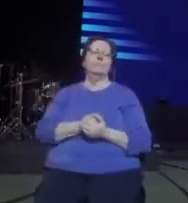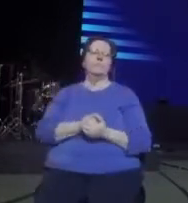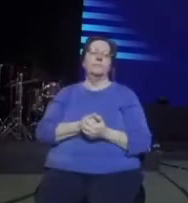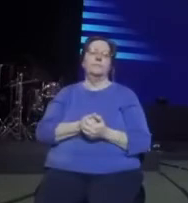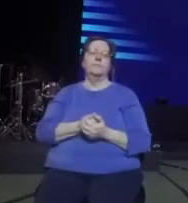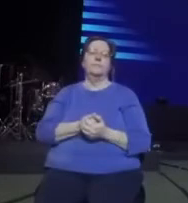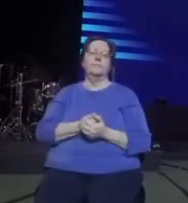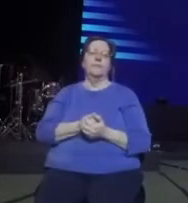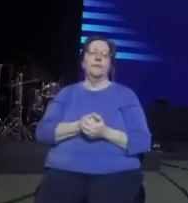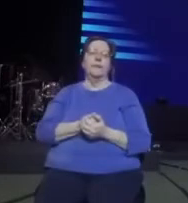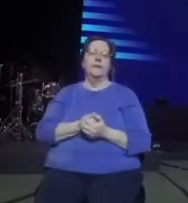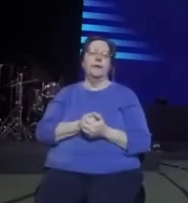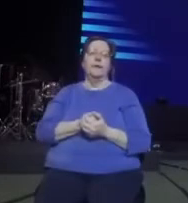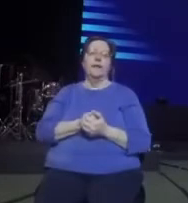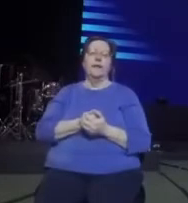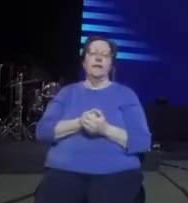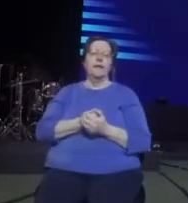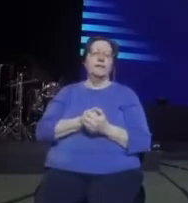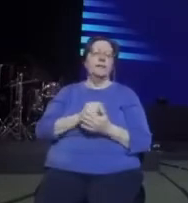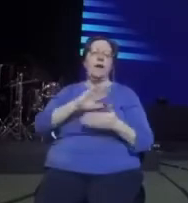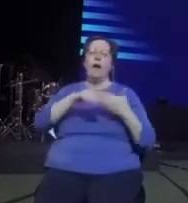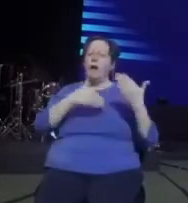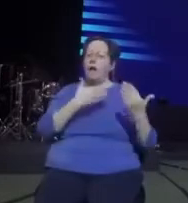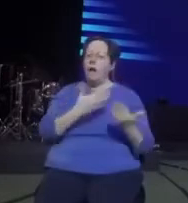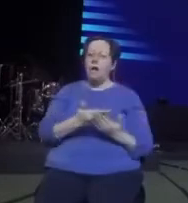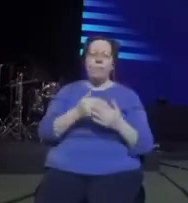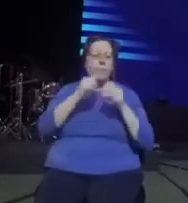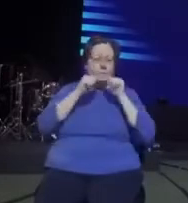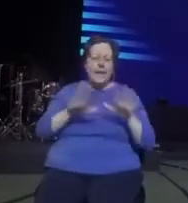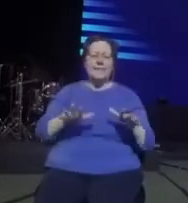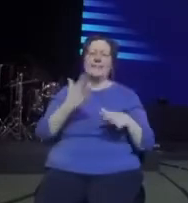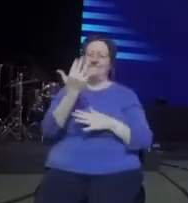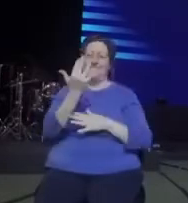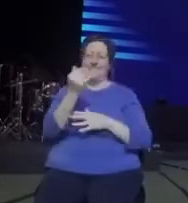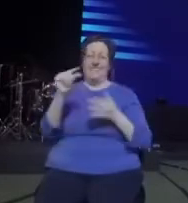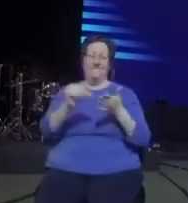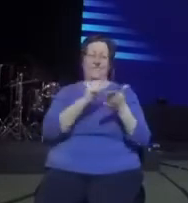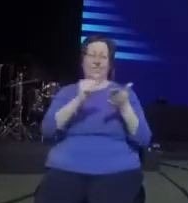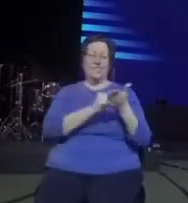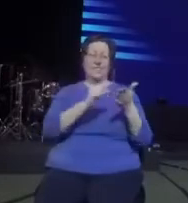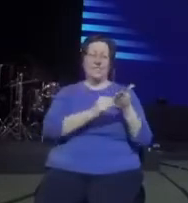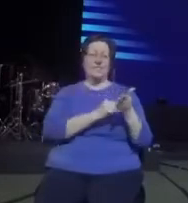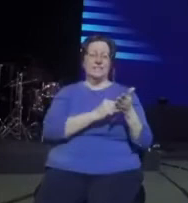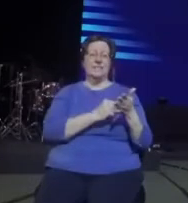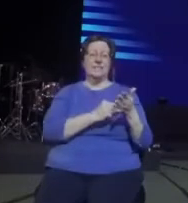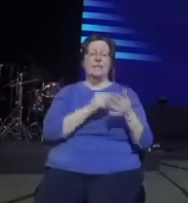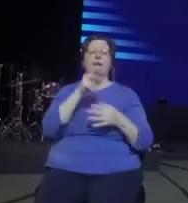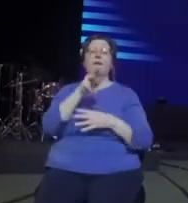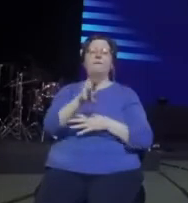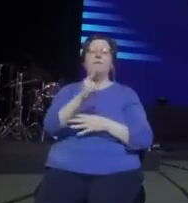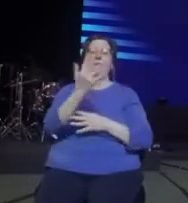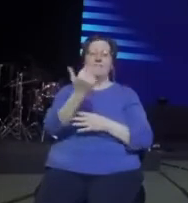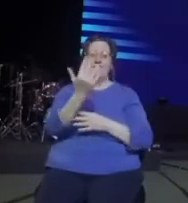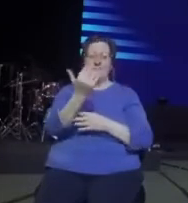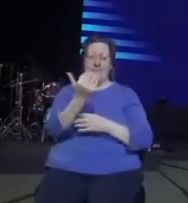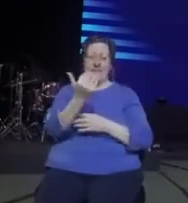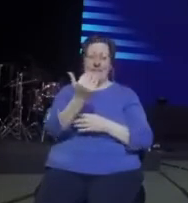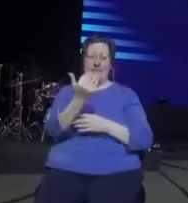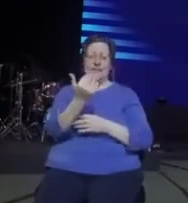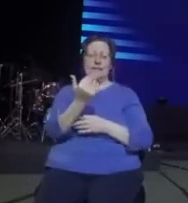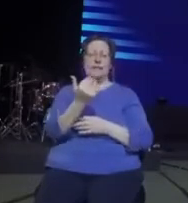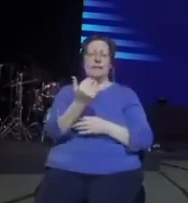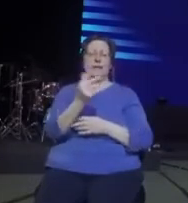That goes all the way through to verse 15, all the blessings if you do this. Watch this. Verse 15 comes